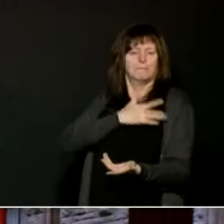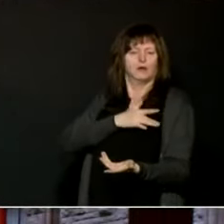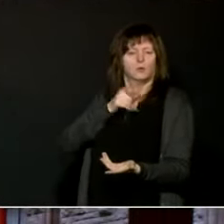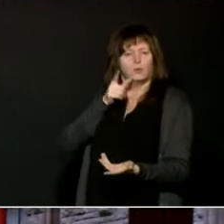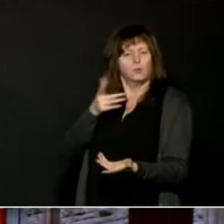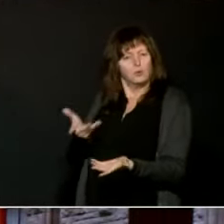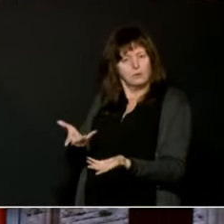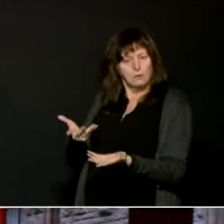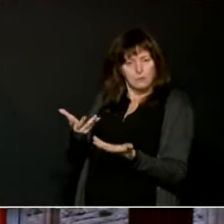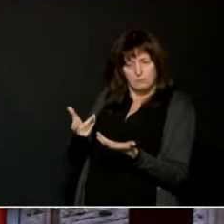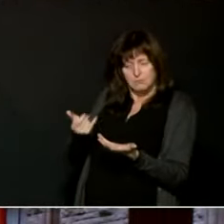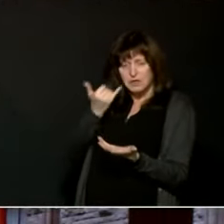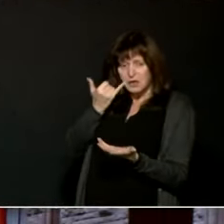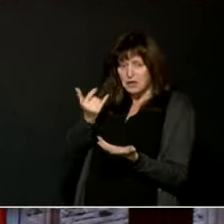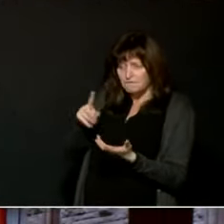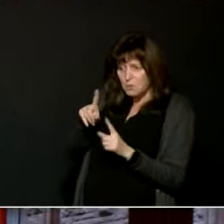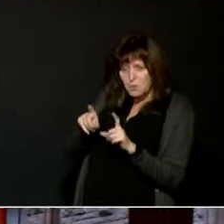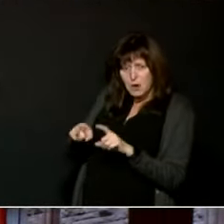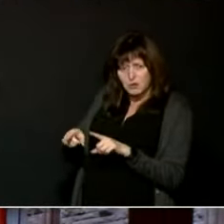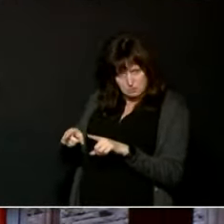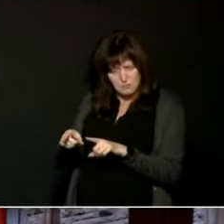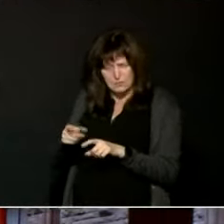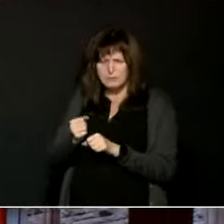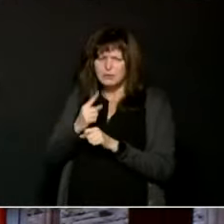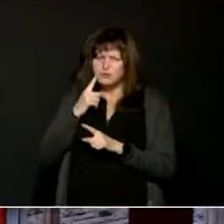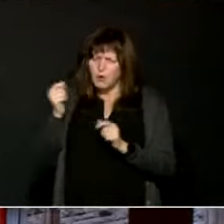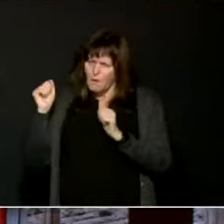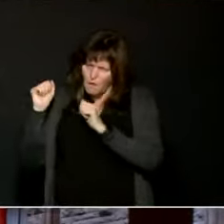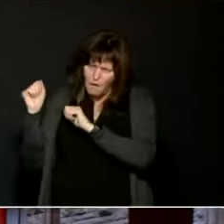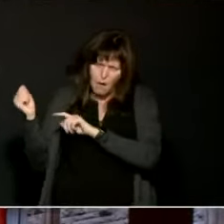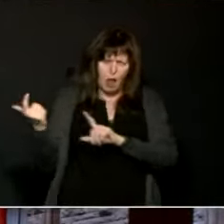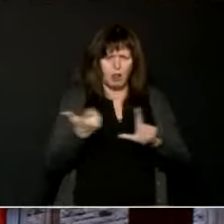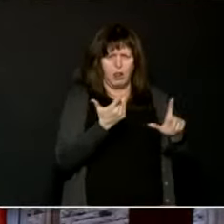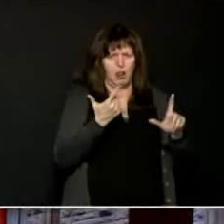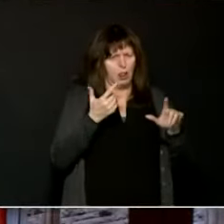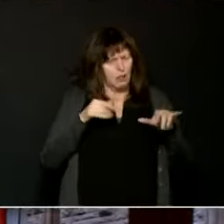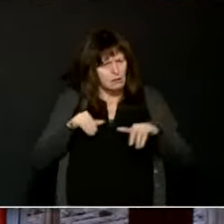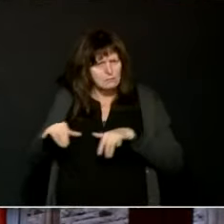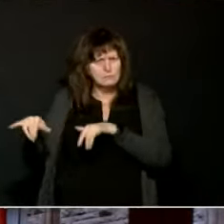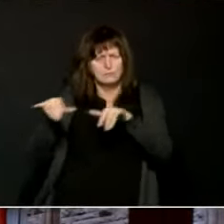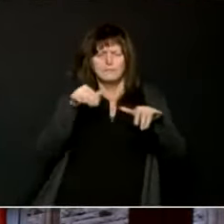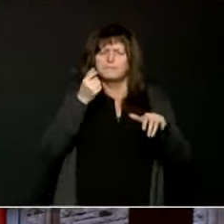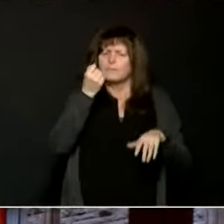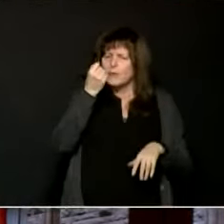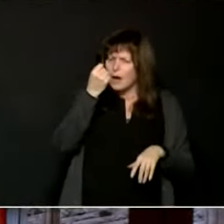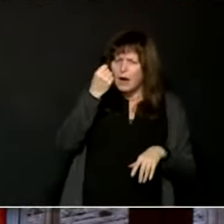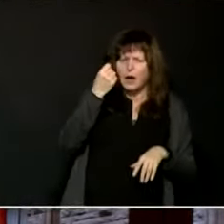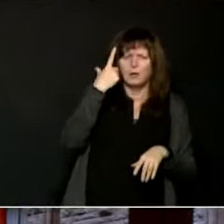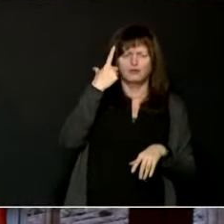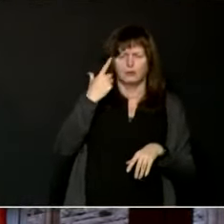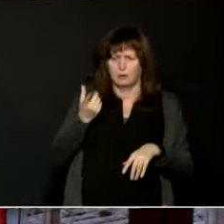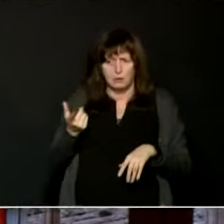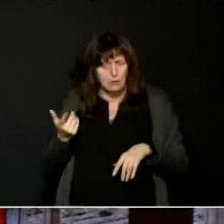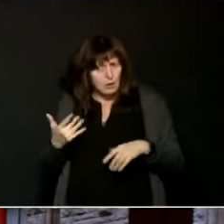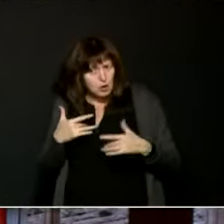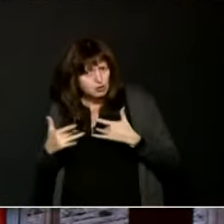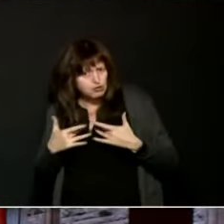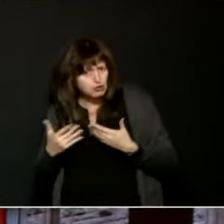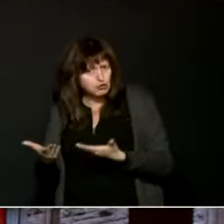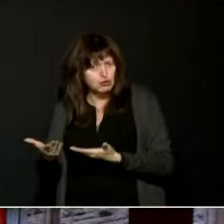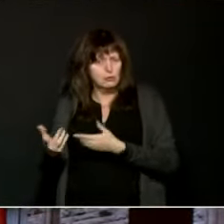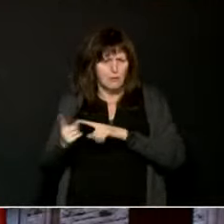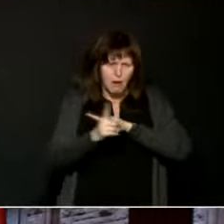questions, because if there is some issues, you want to make sure that you want to be assessed and you can evaluate that yourself.